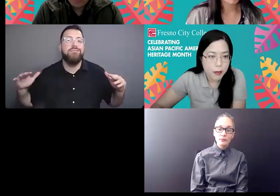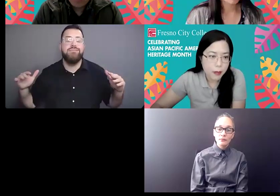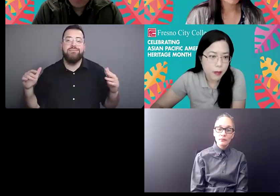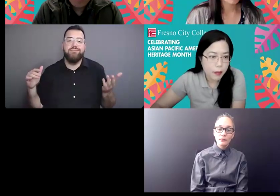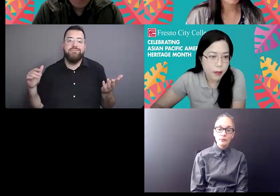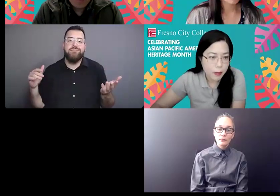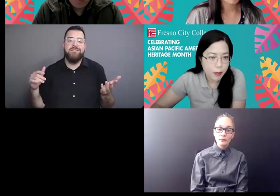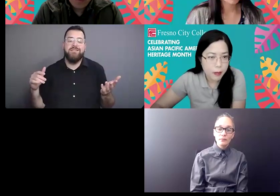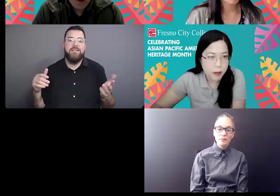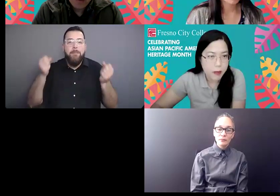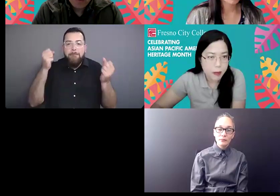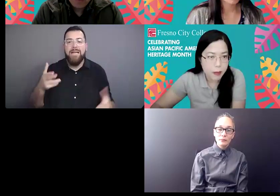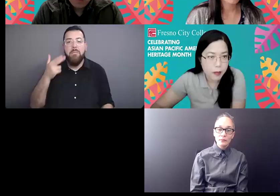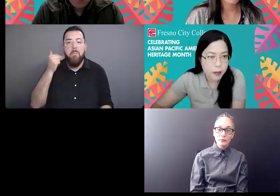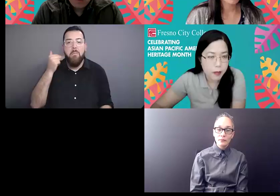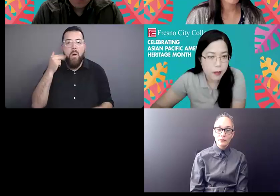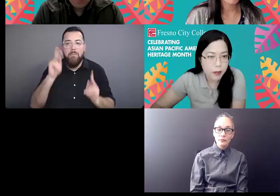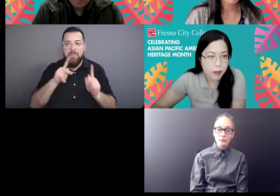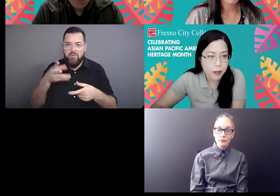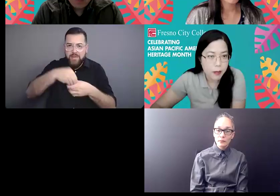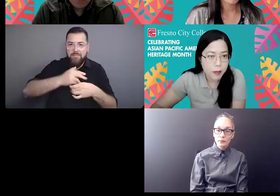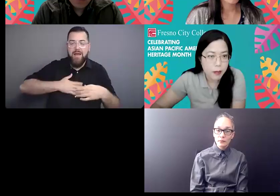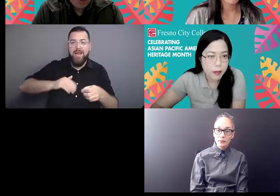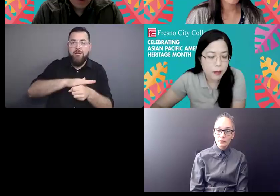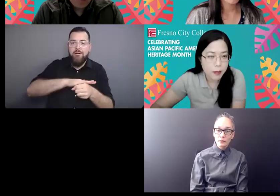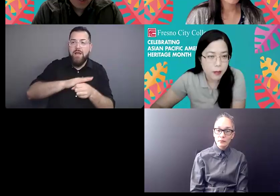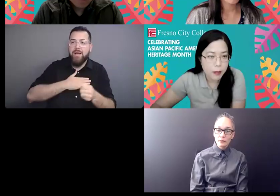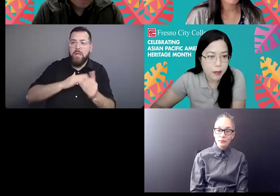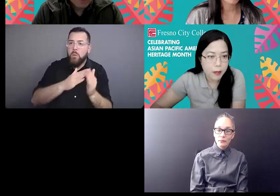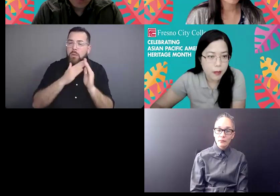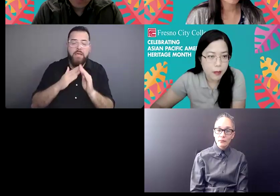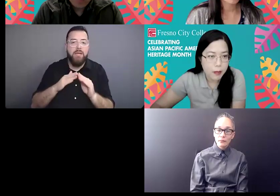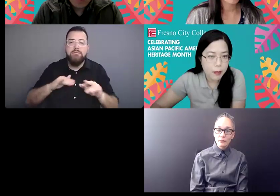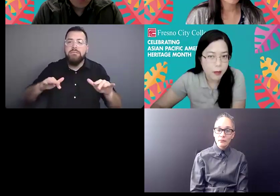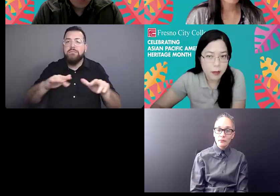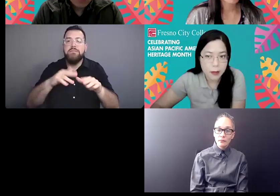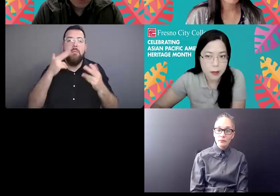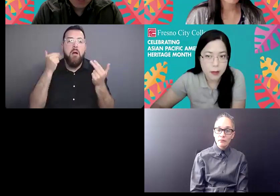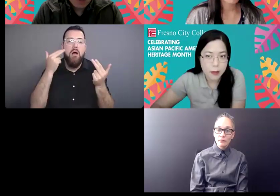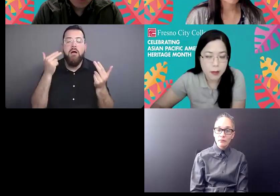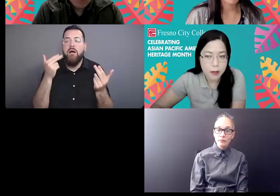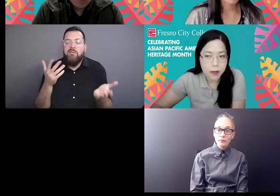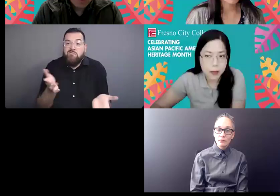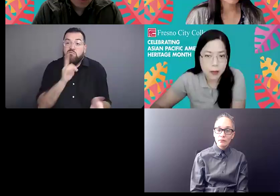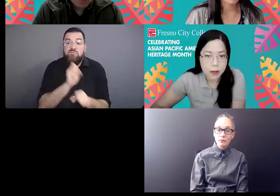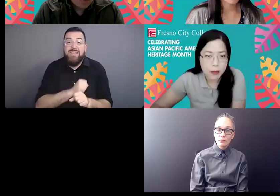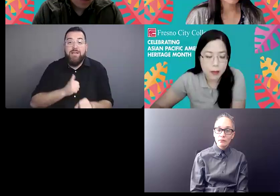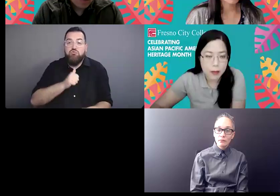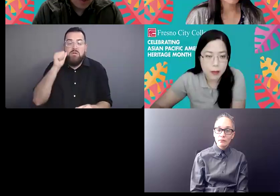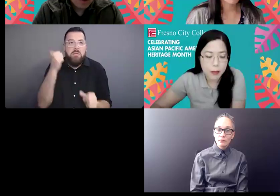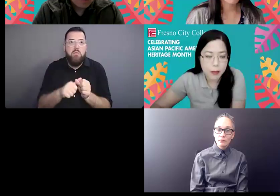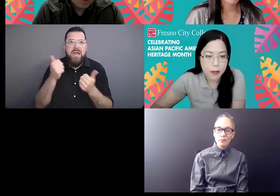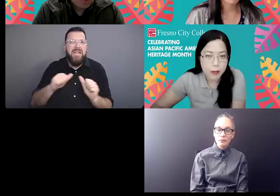were already a lot of Hmong people that were there. And even growing up, I don't remember any racial attacks. It's just